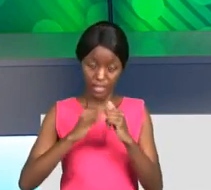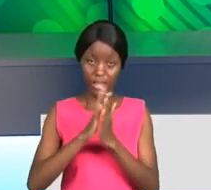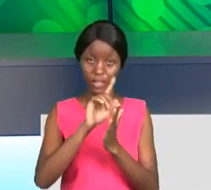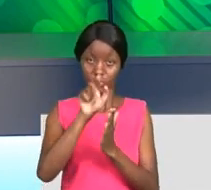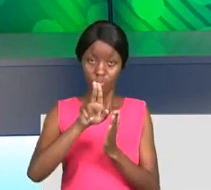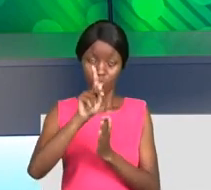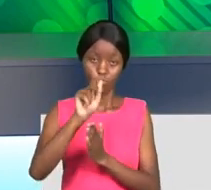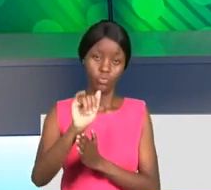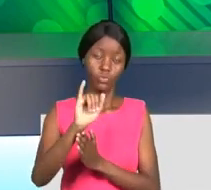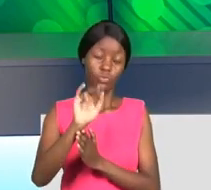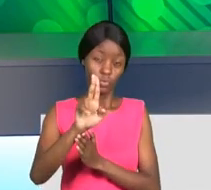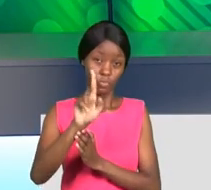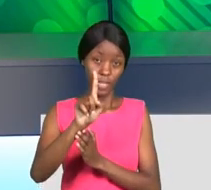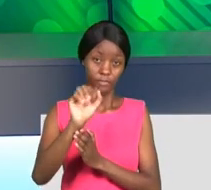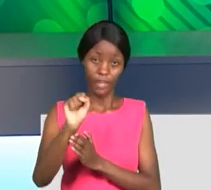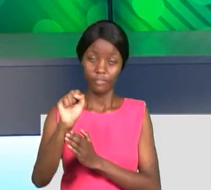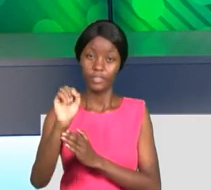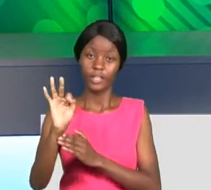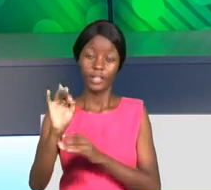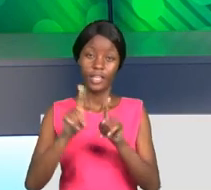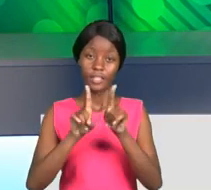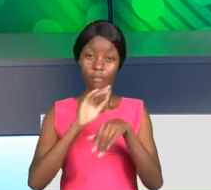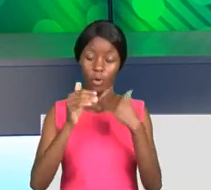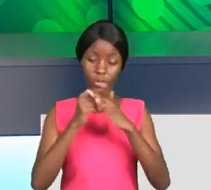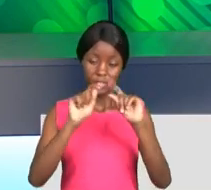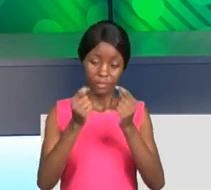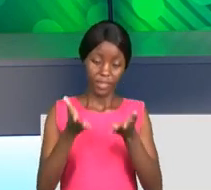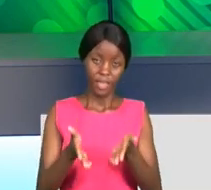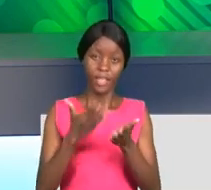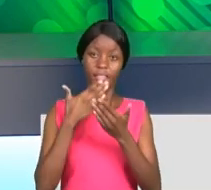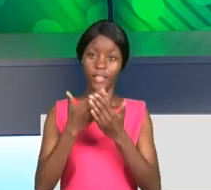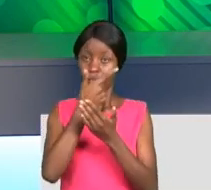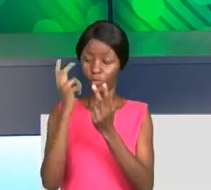53. On behalf of the entire team here on Africa Focus, thank you